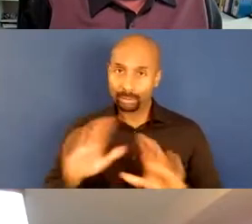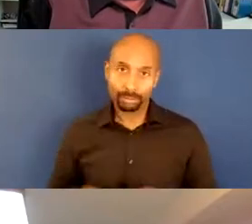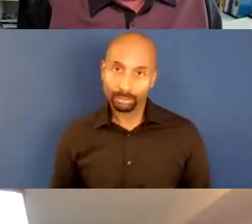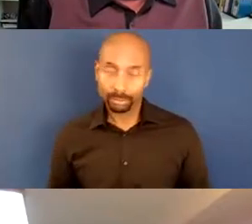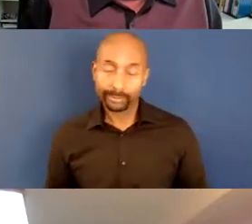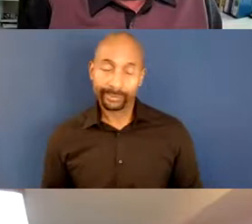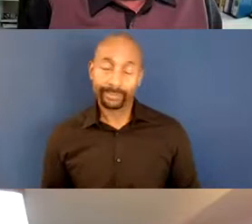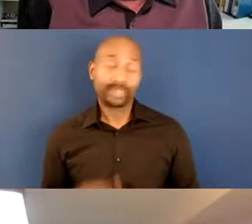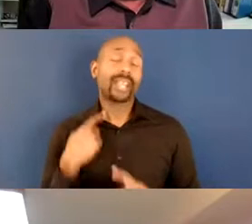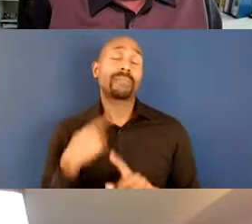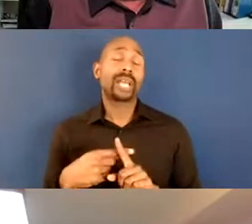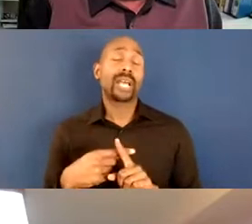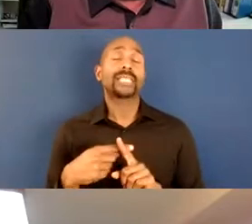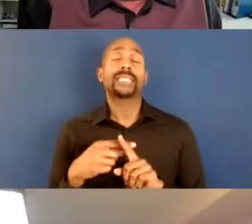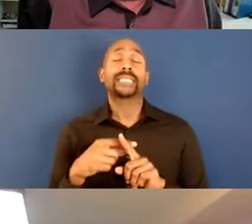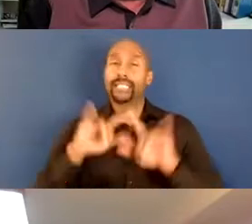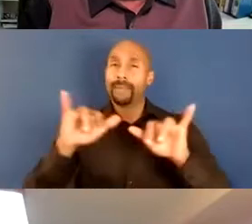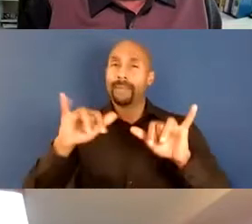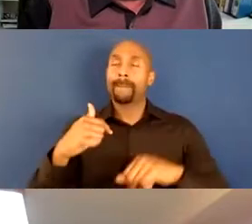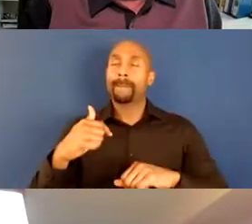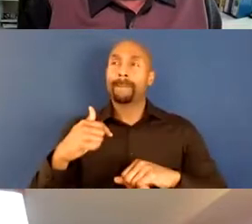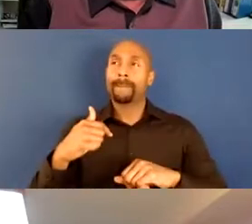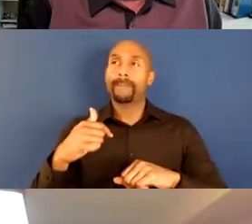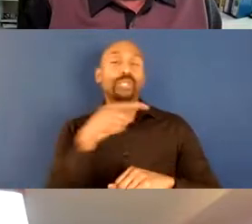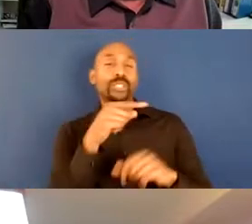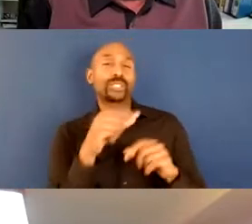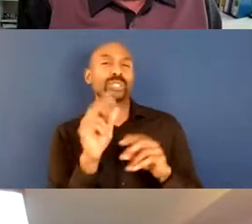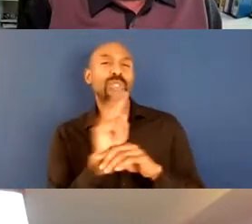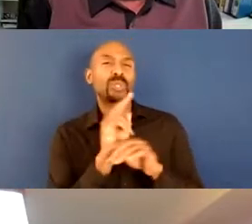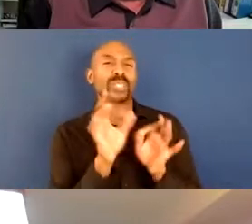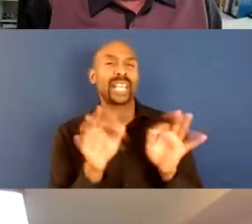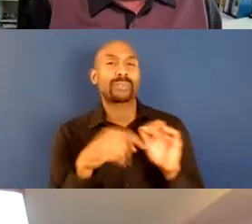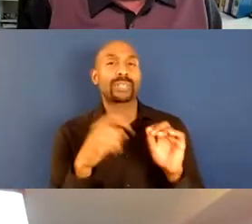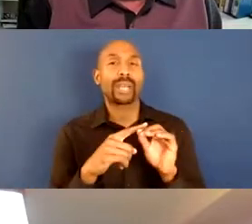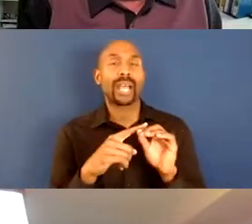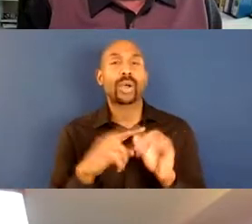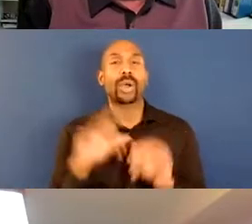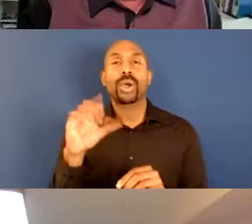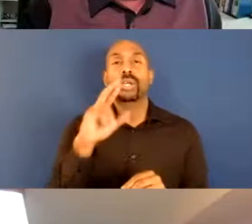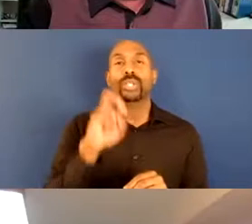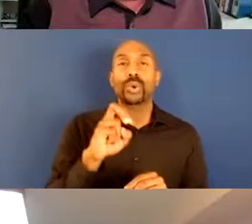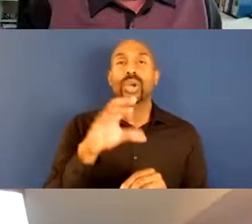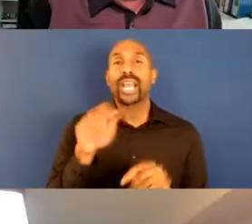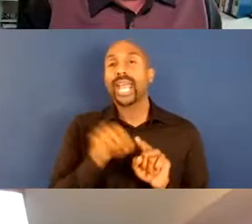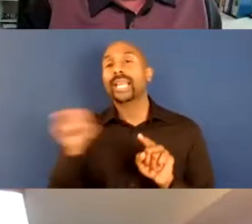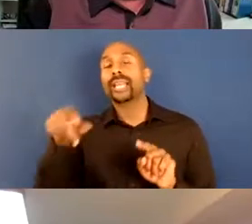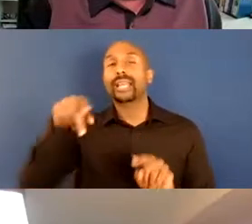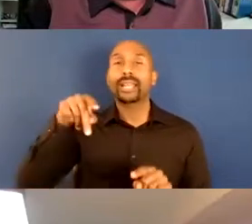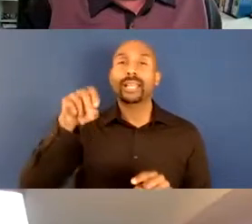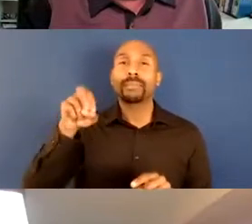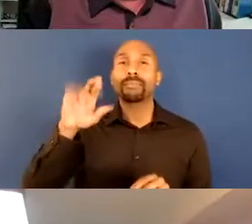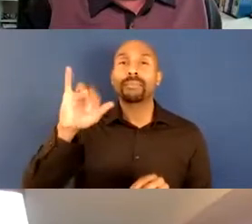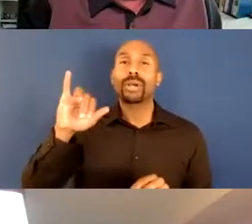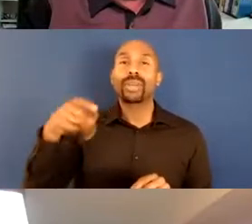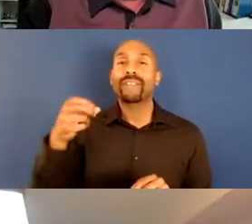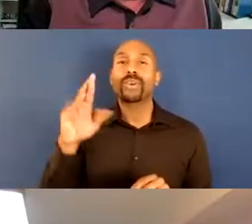And I am also, because you use the language about core and periphery, I'm challenging the mappings.